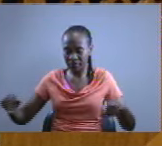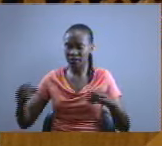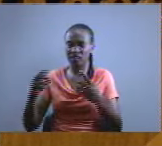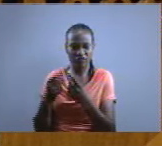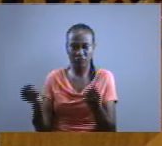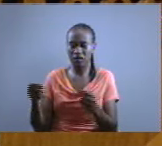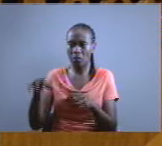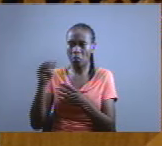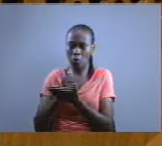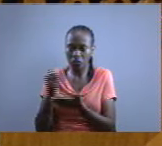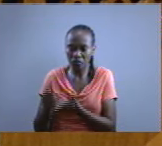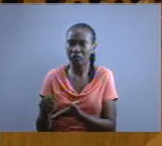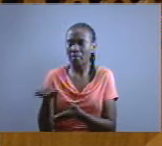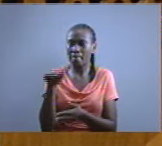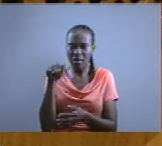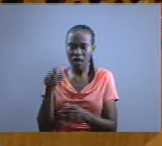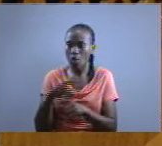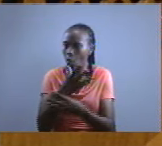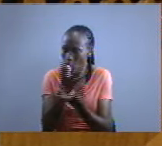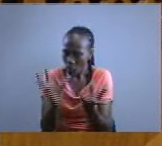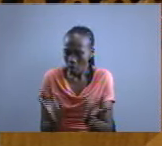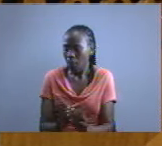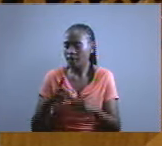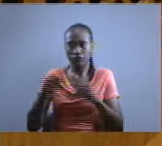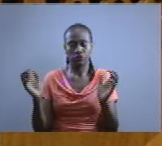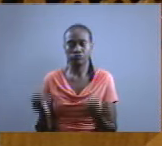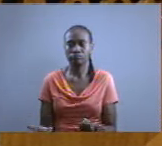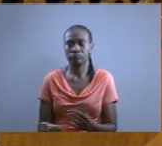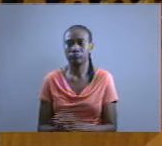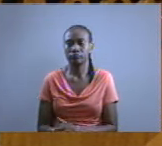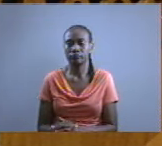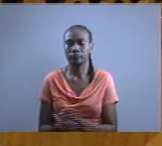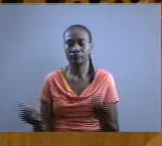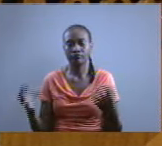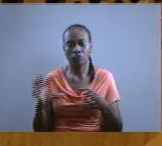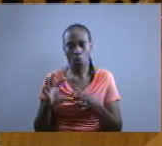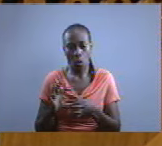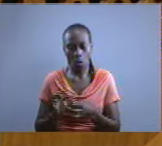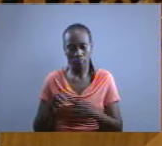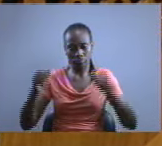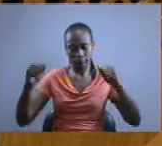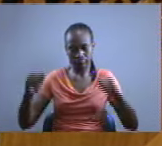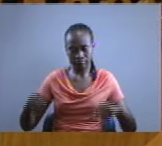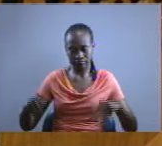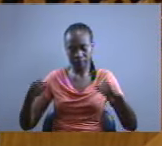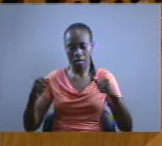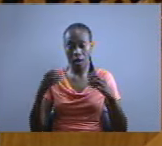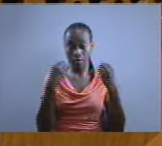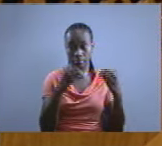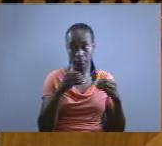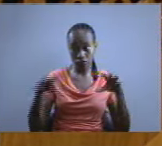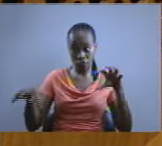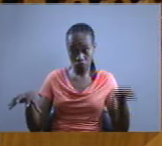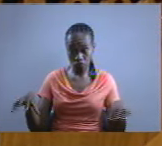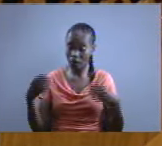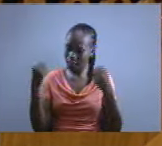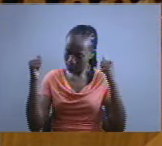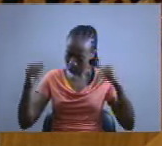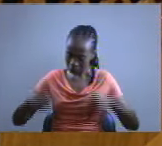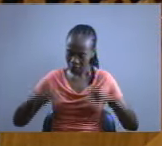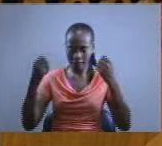and the Post Office has already been concluded. A cooperation agreement between the two companies in terms of how to use